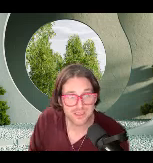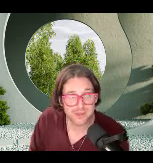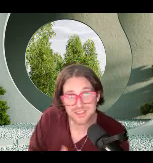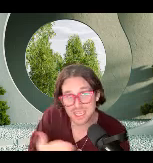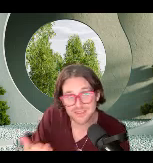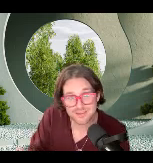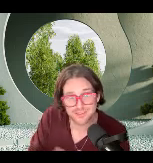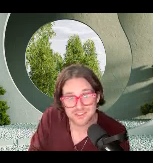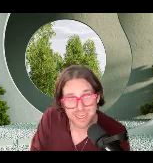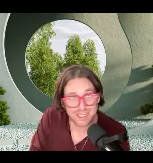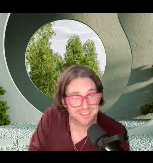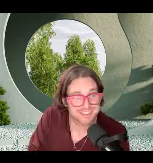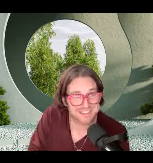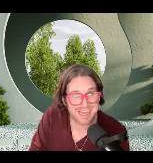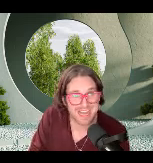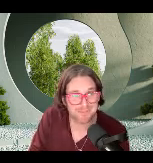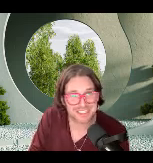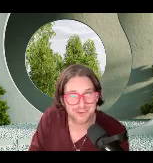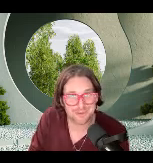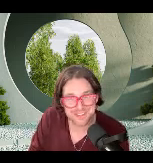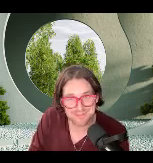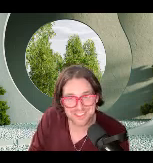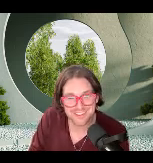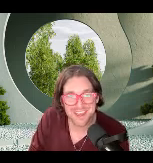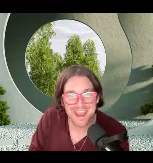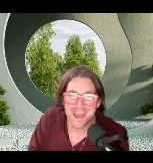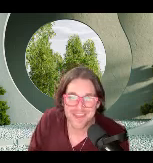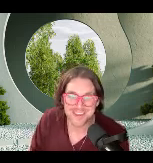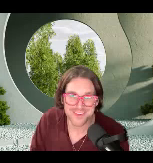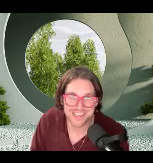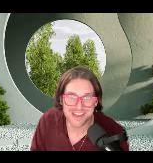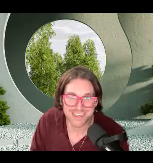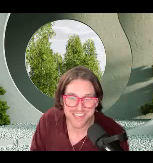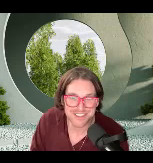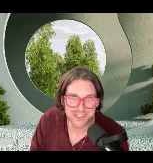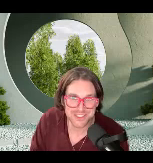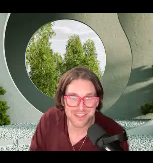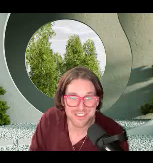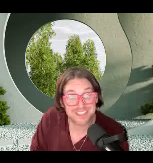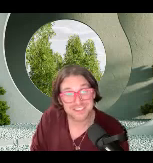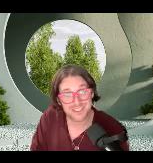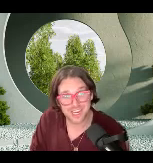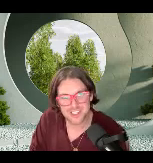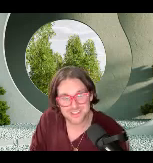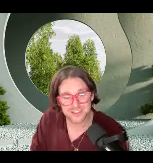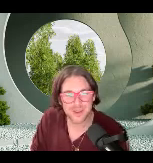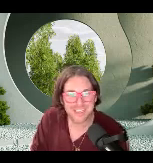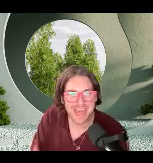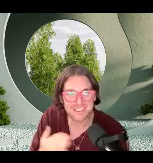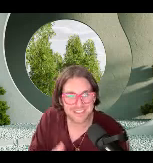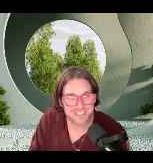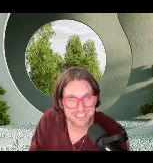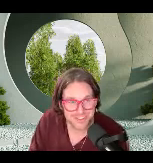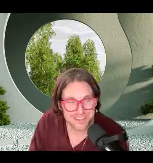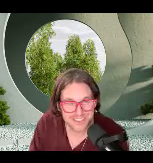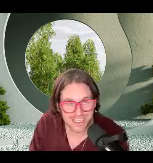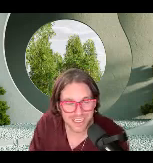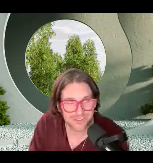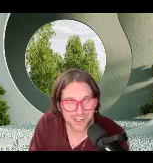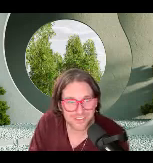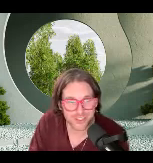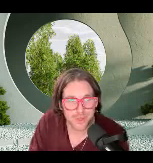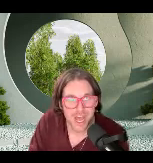need to do. In this case, the first guideline is design options for perception. And then the UDL guidelines also give us considerations. So it guides us, as you